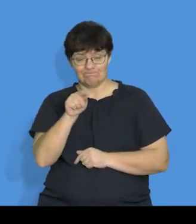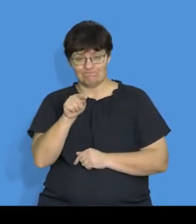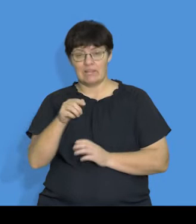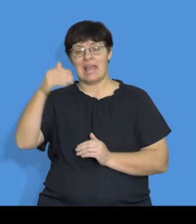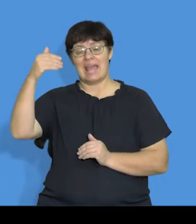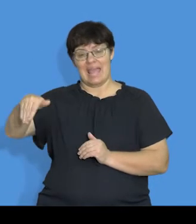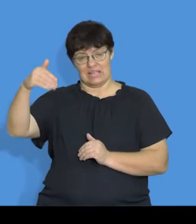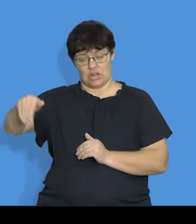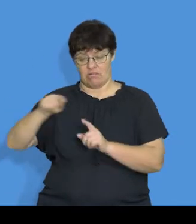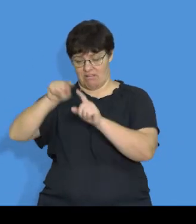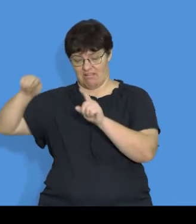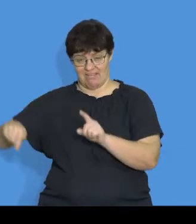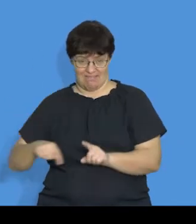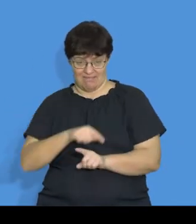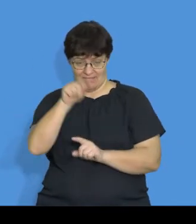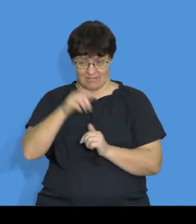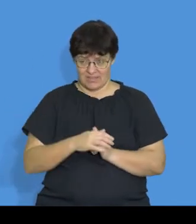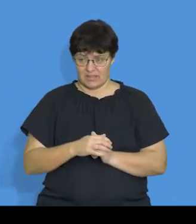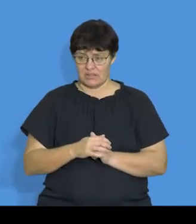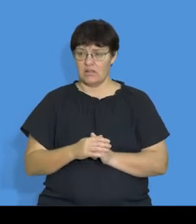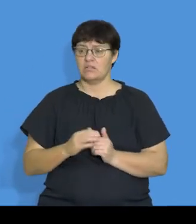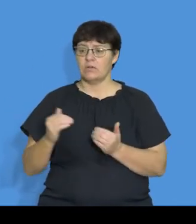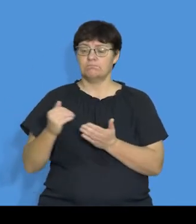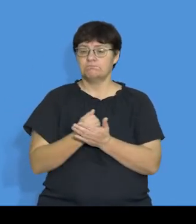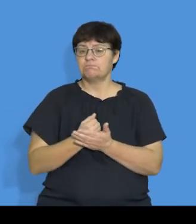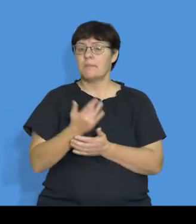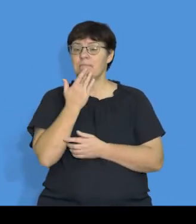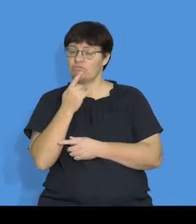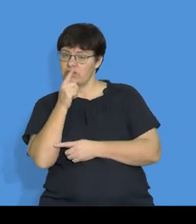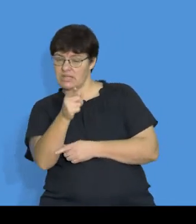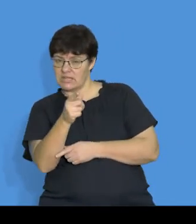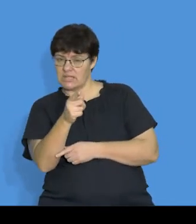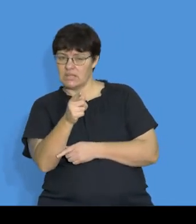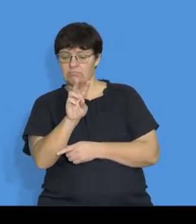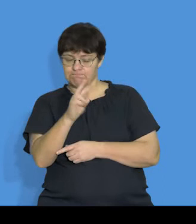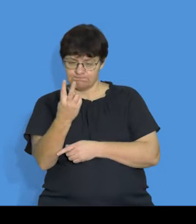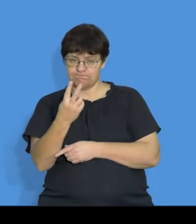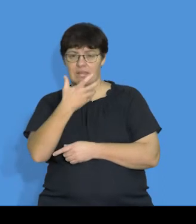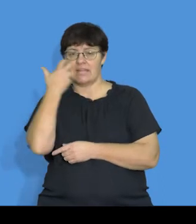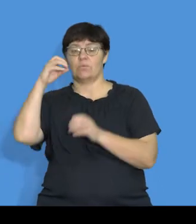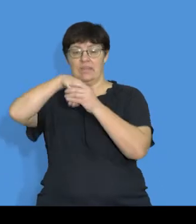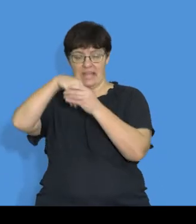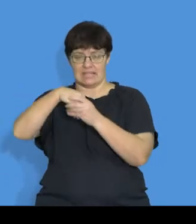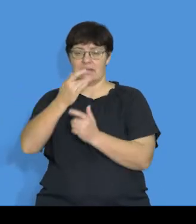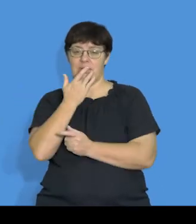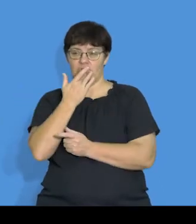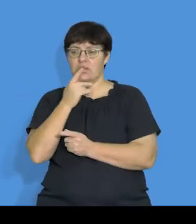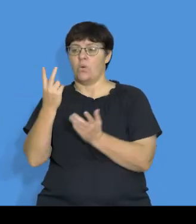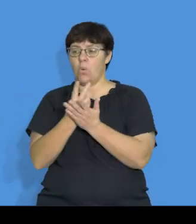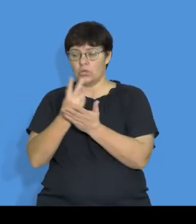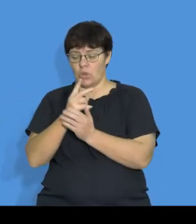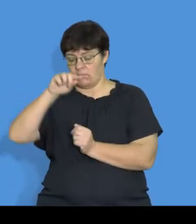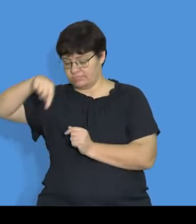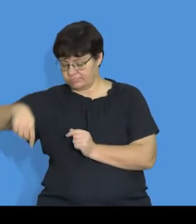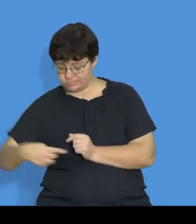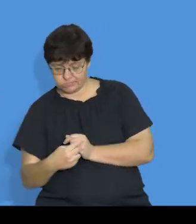external circuit. Okay, so stored energy from the battery is converted into heat inside the battery and light when the